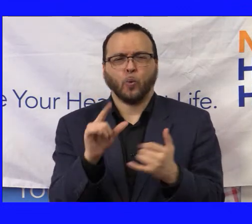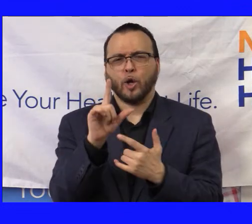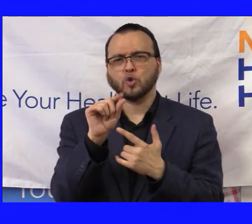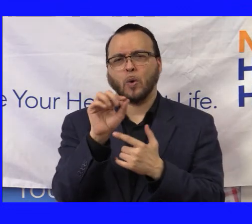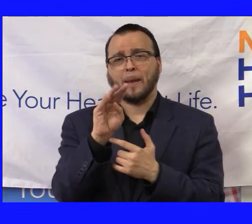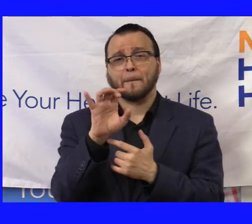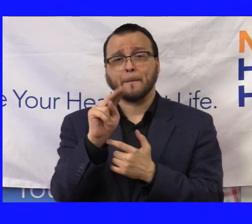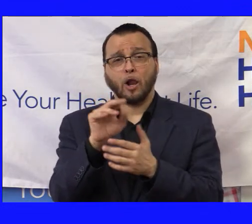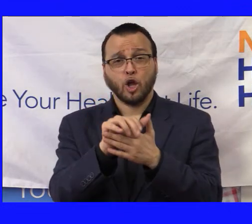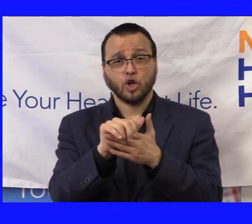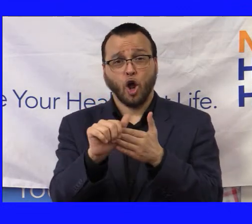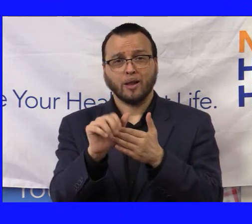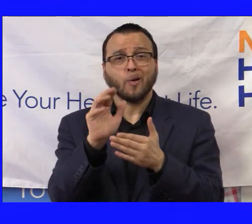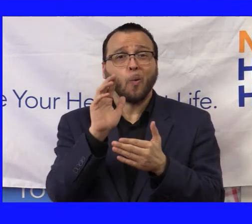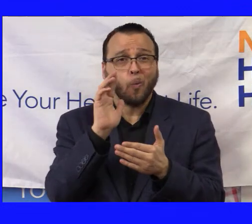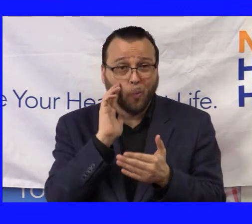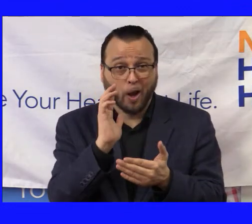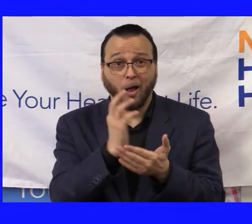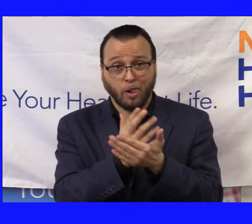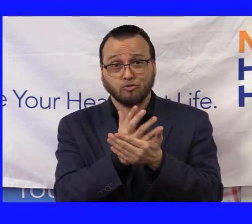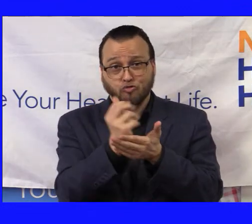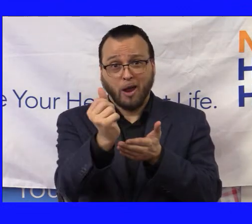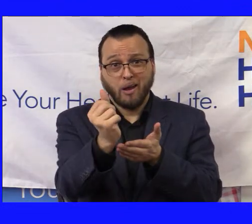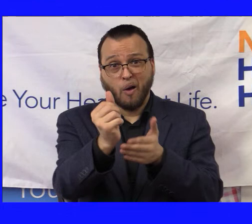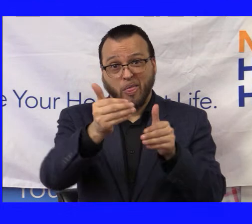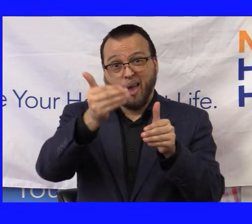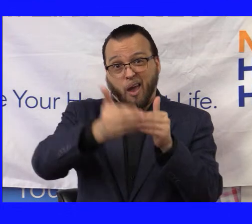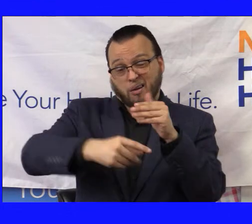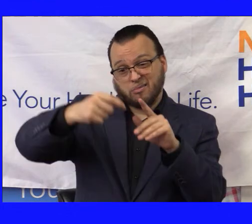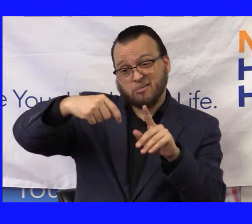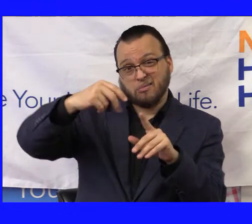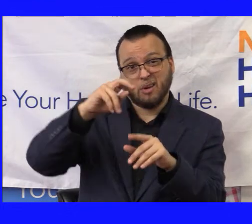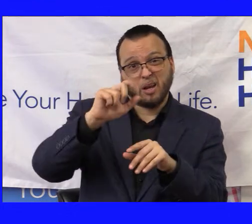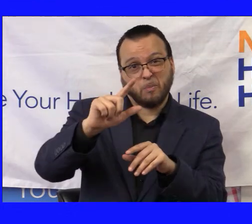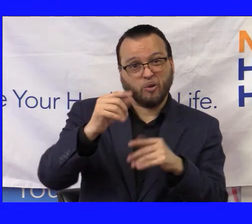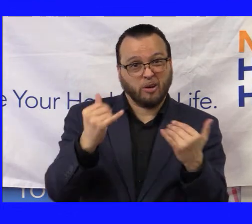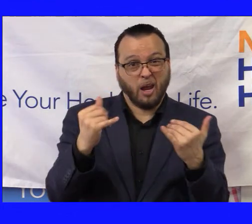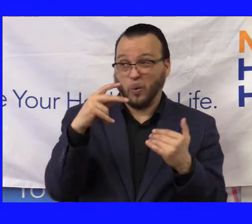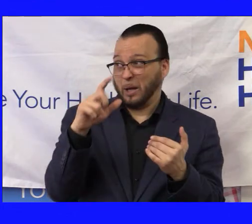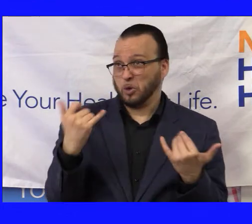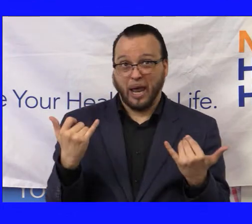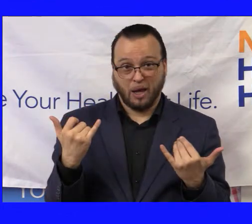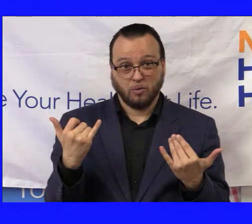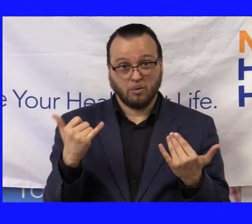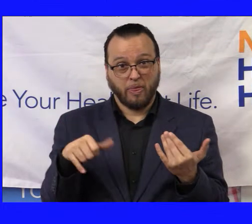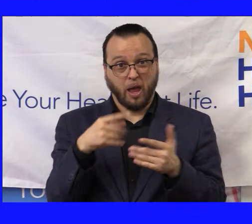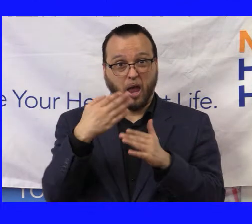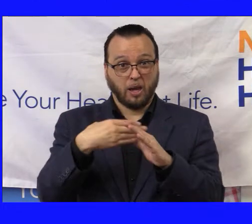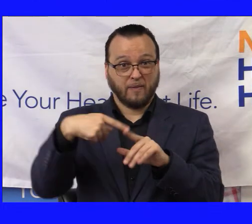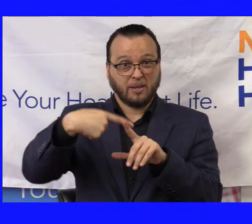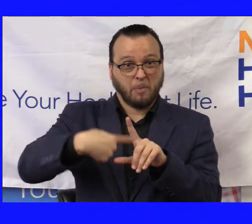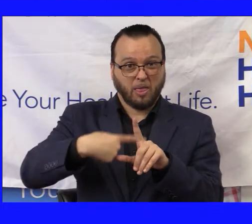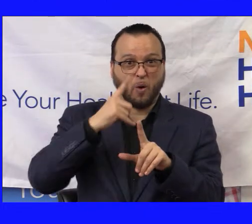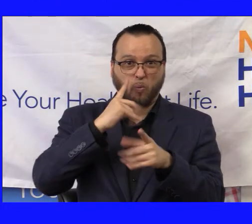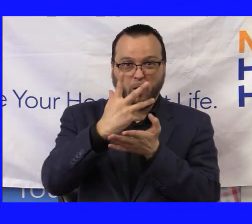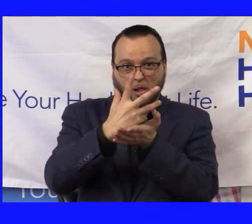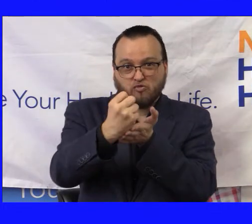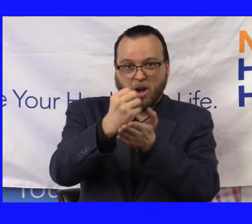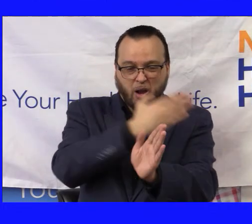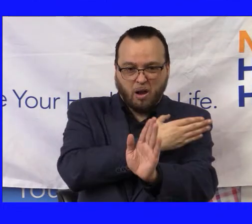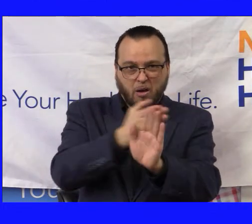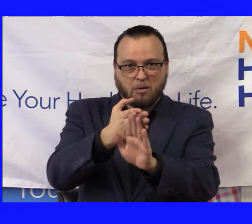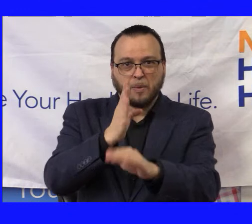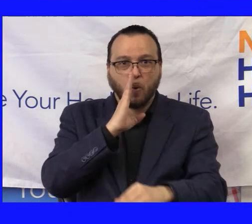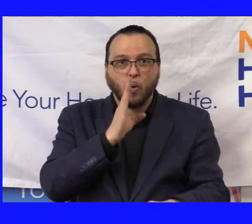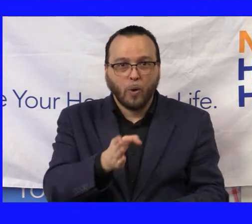will run out at the end of April, the April that we're in now. Hence why we're bringing it. And with the